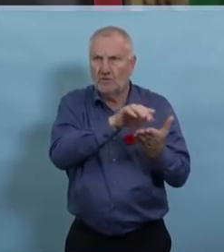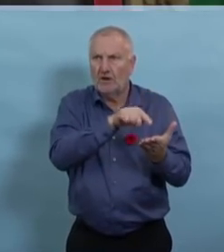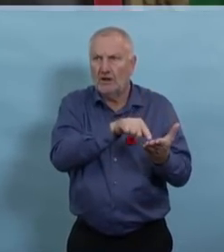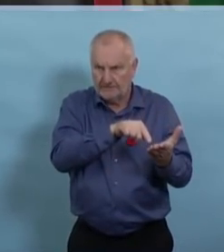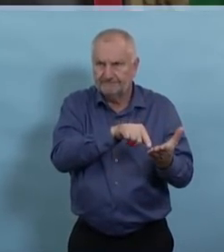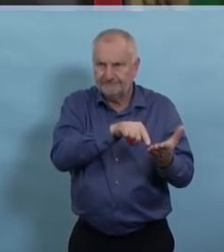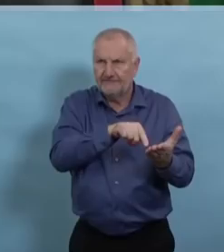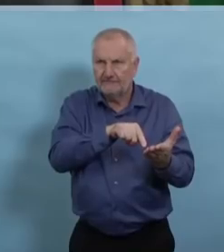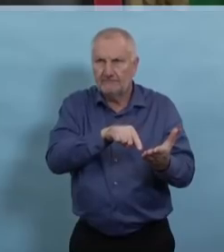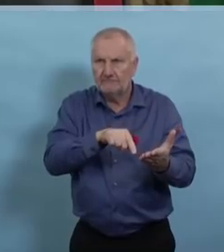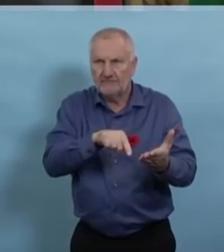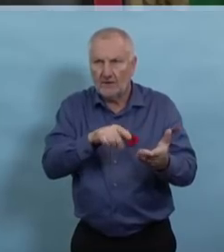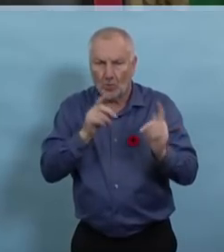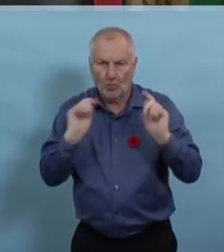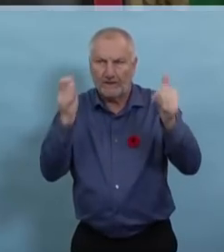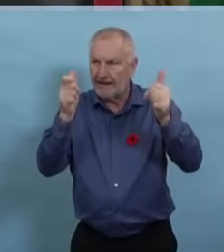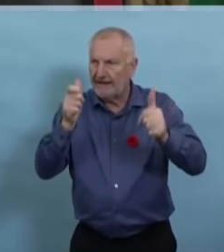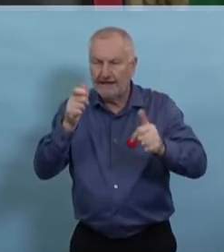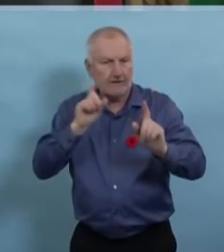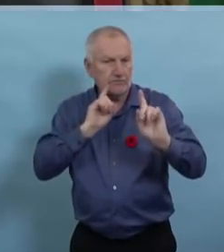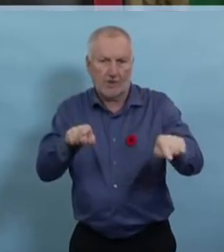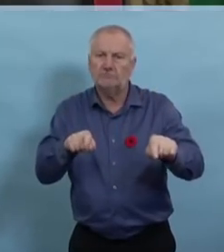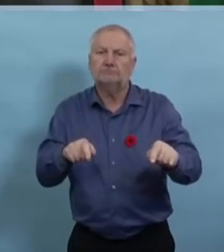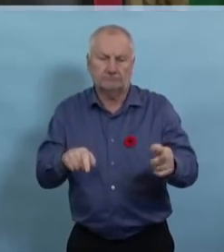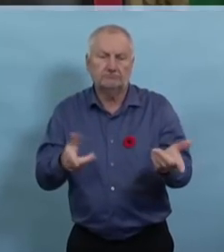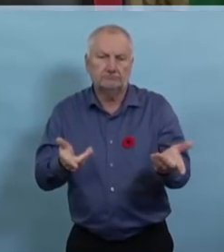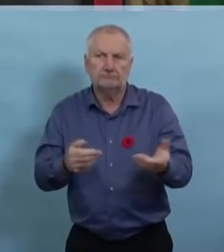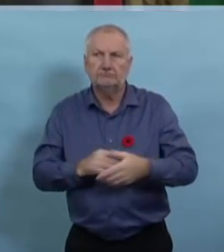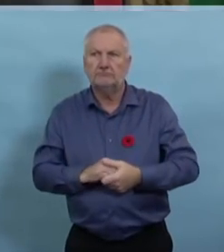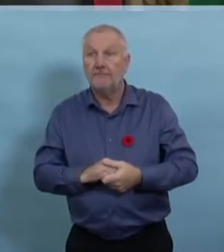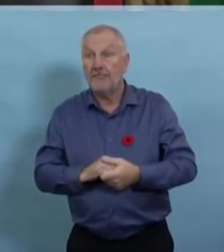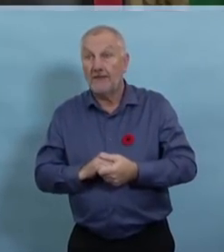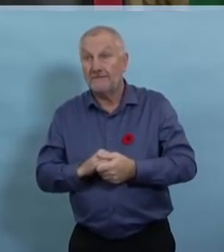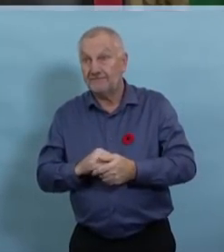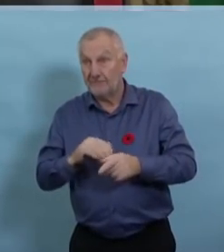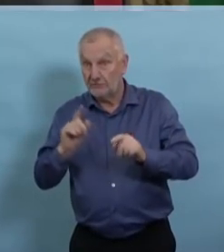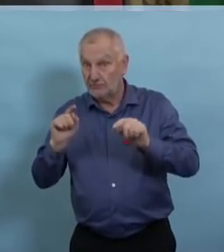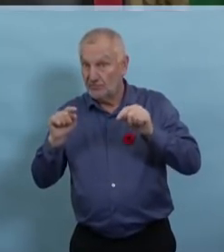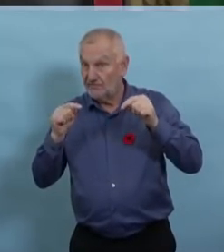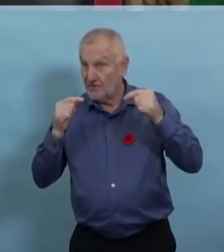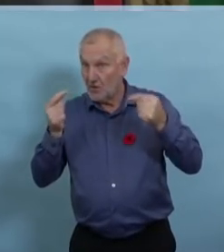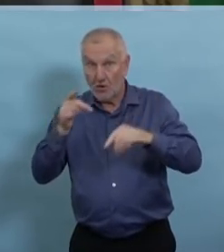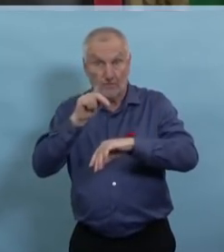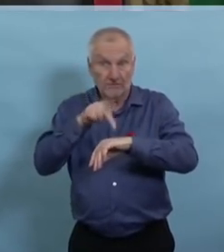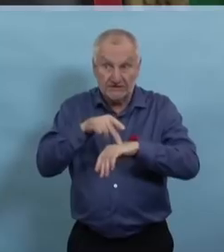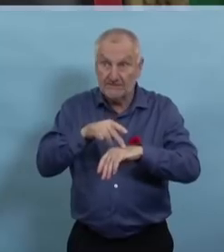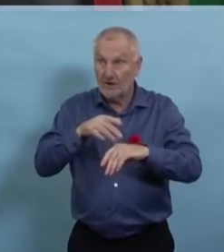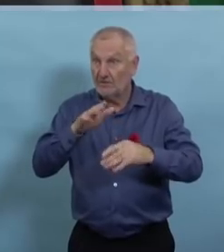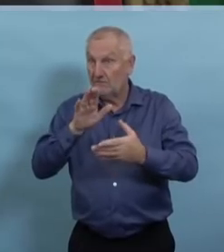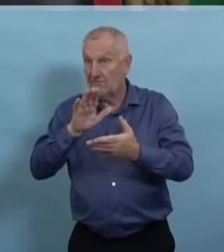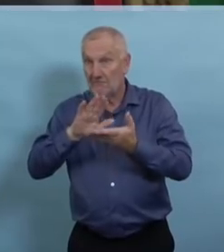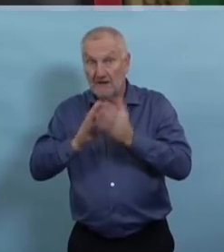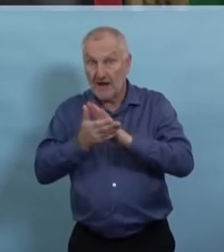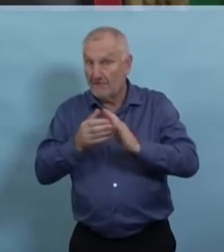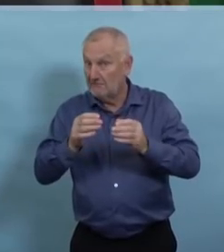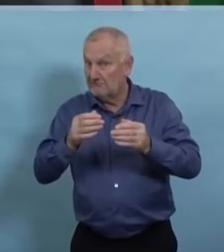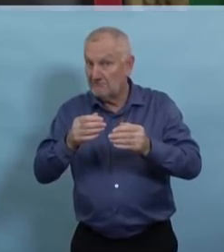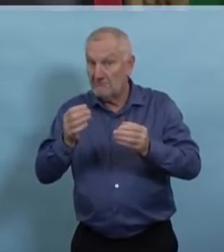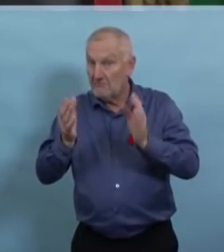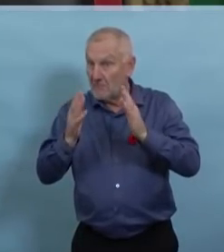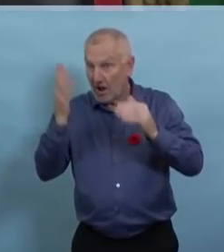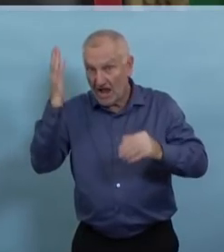period of time where that contact tracing has not yet been done and principals may become aware. And so we've really encouraged